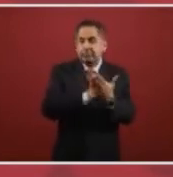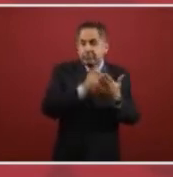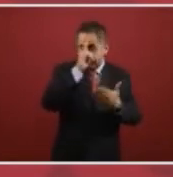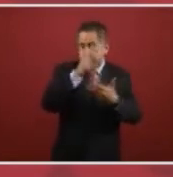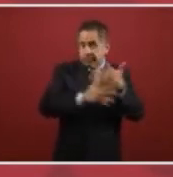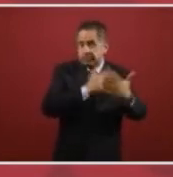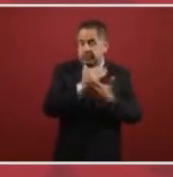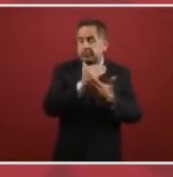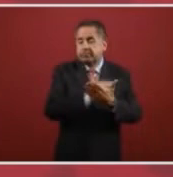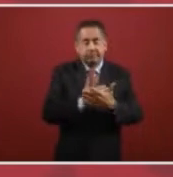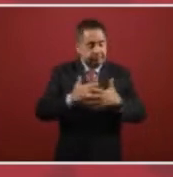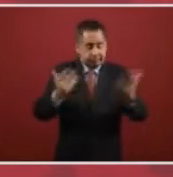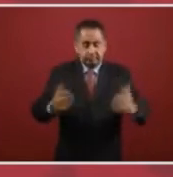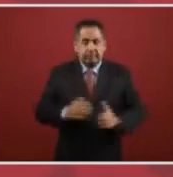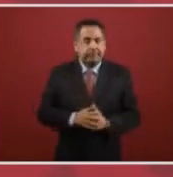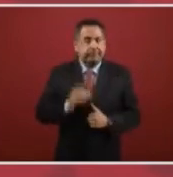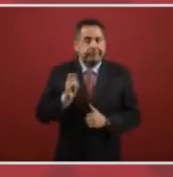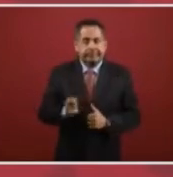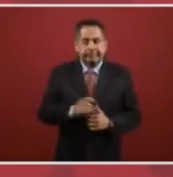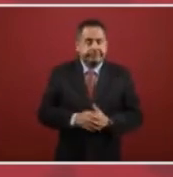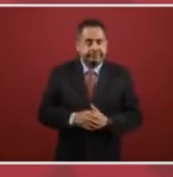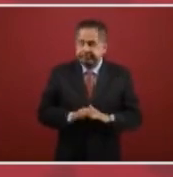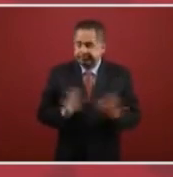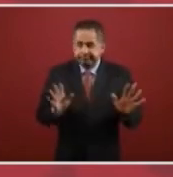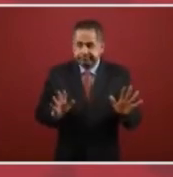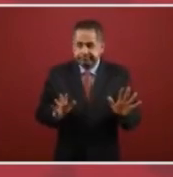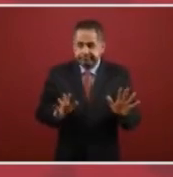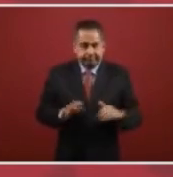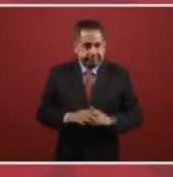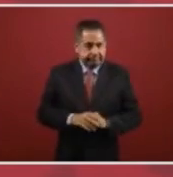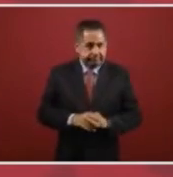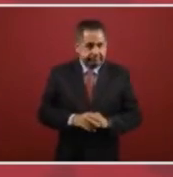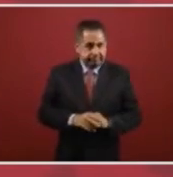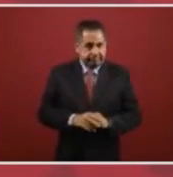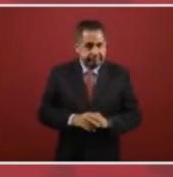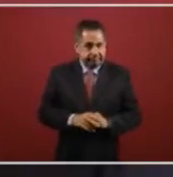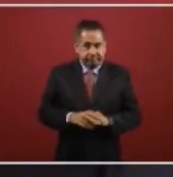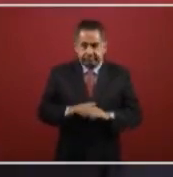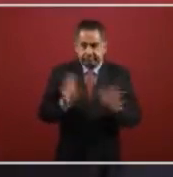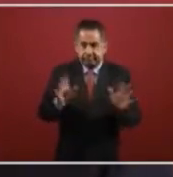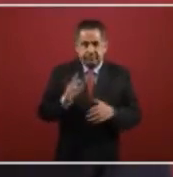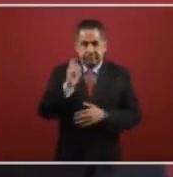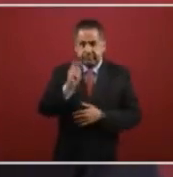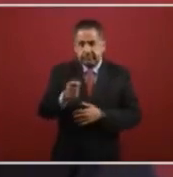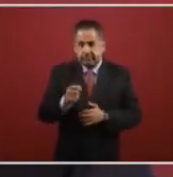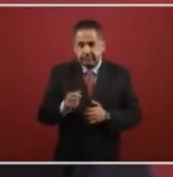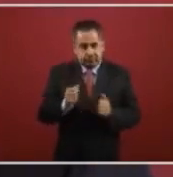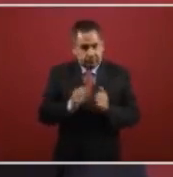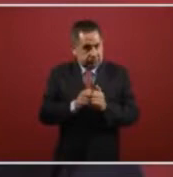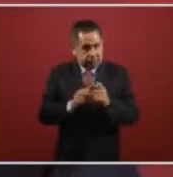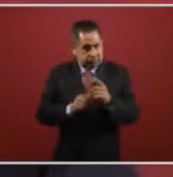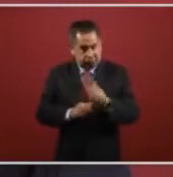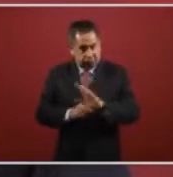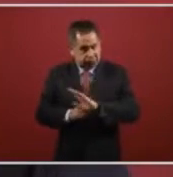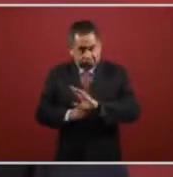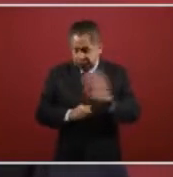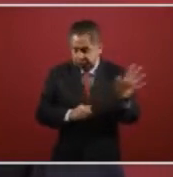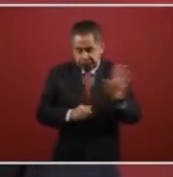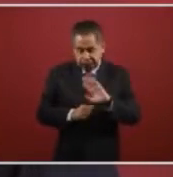violence. So therefore, nothing that has to do